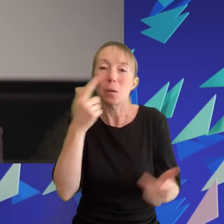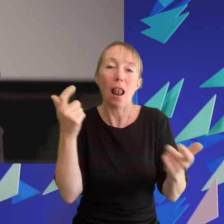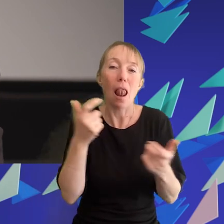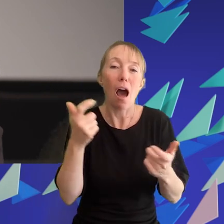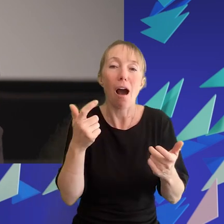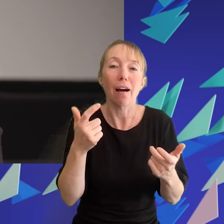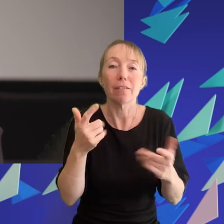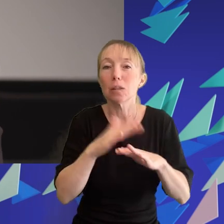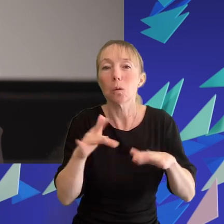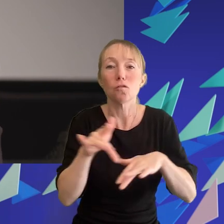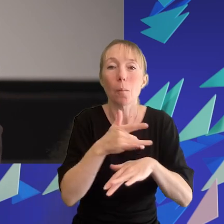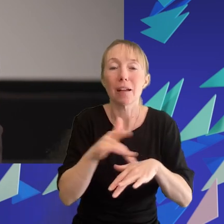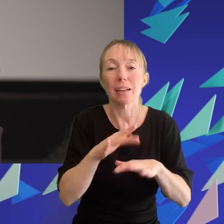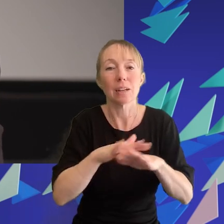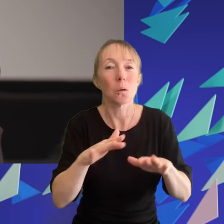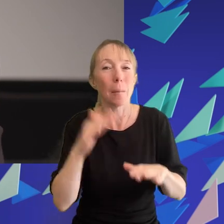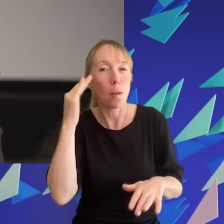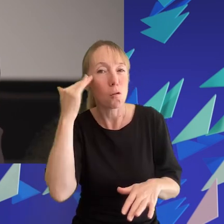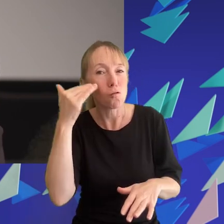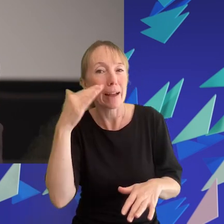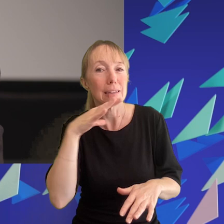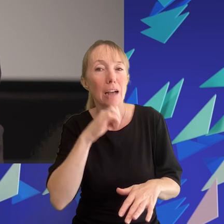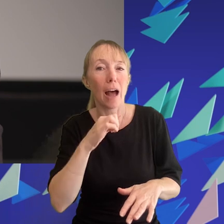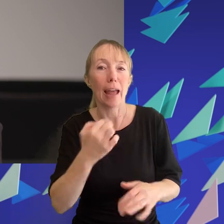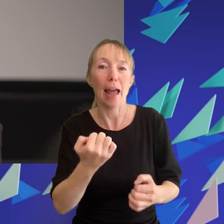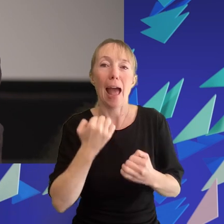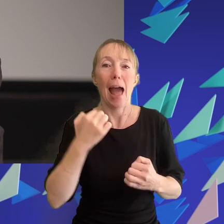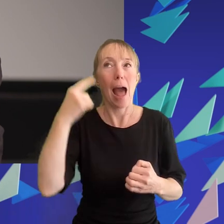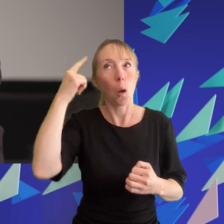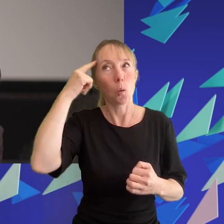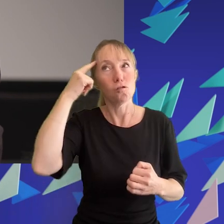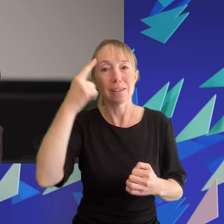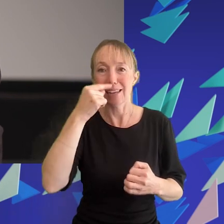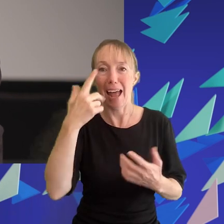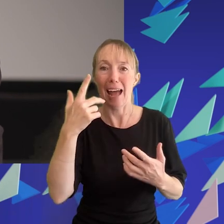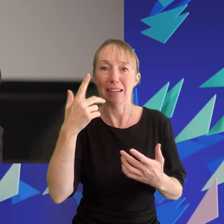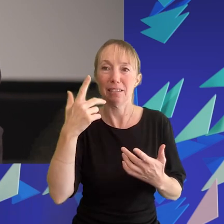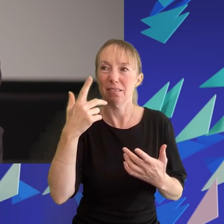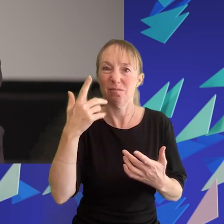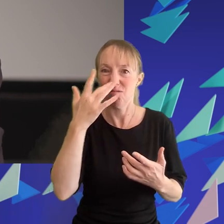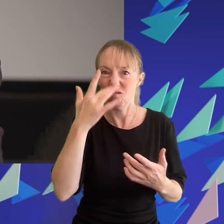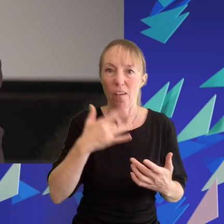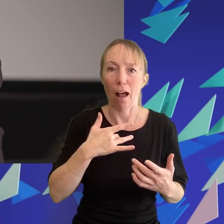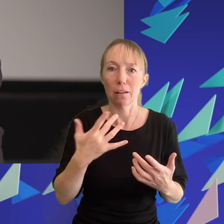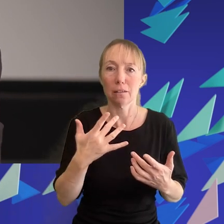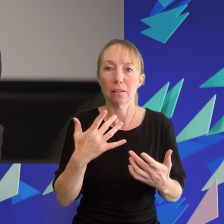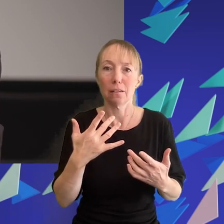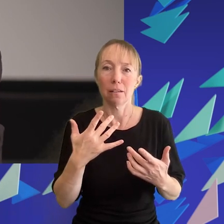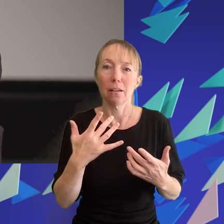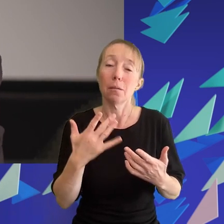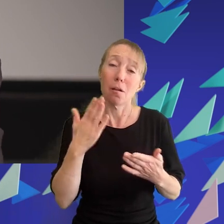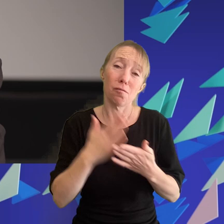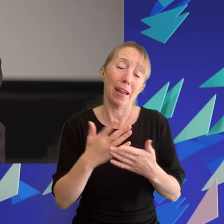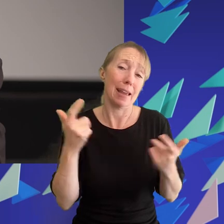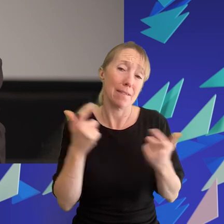dramatic thing. It's not about the crazy guy. It's just about how our own consciousness can betray us in our pretentious thing. So anyway, it was a